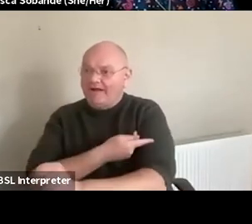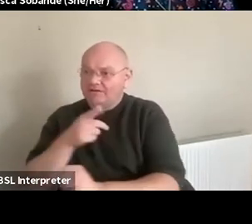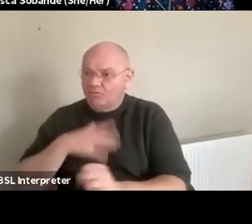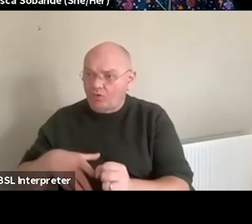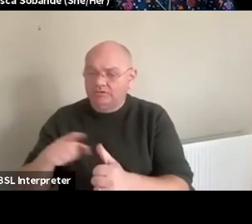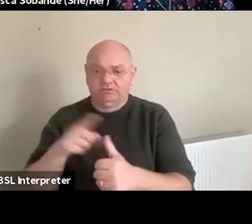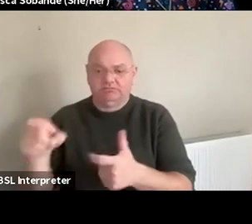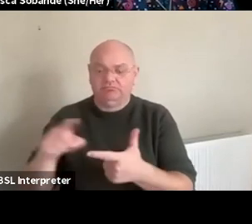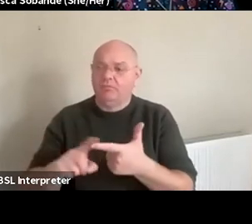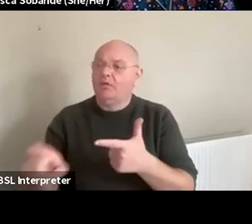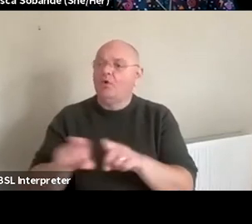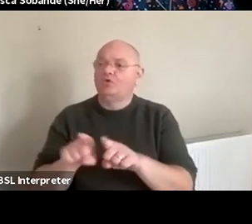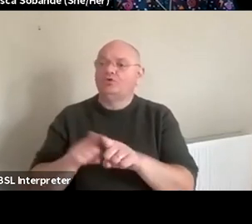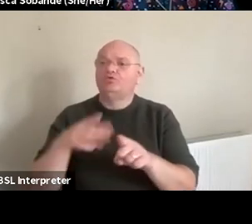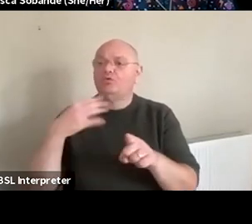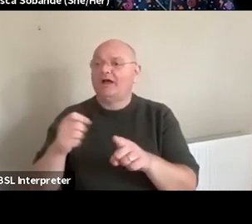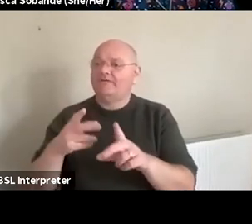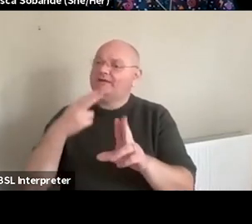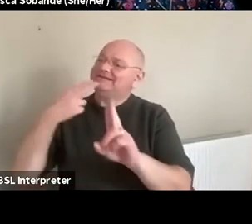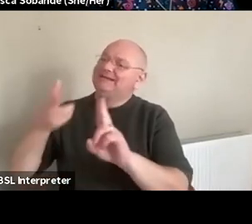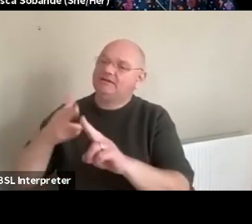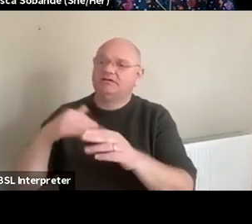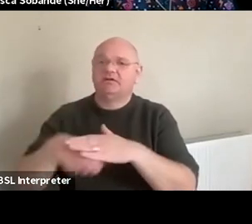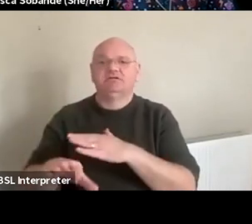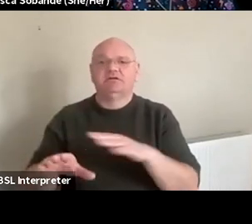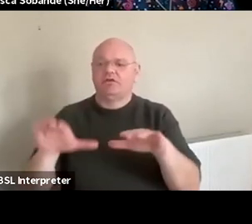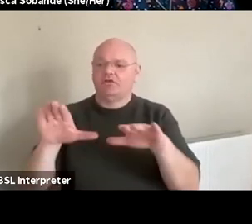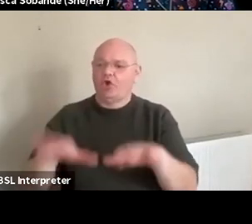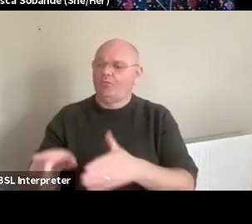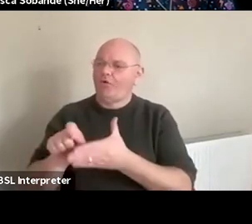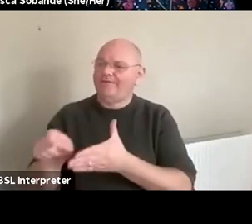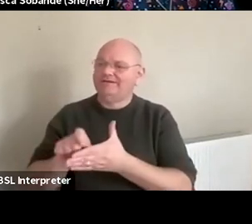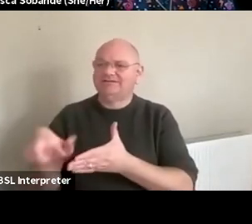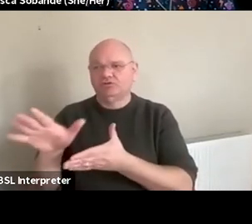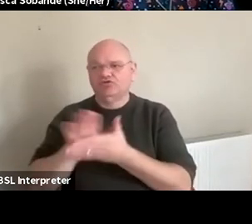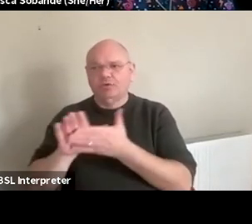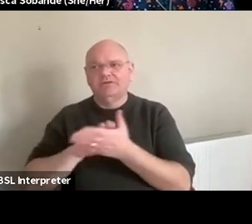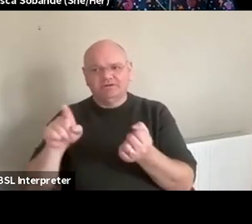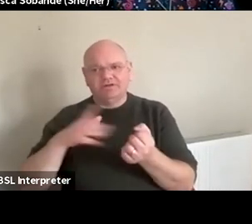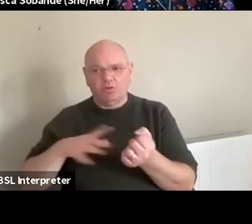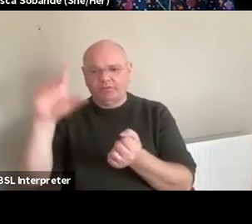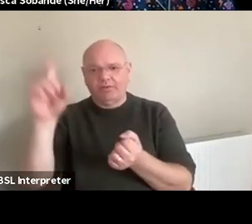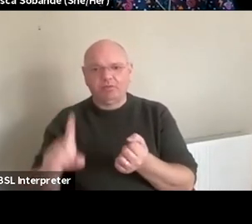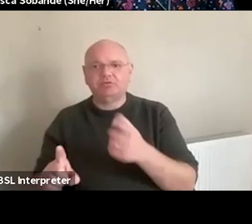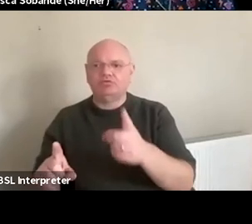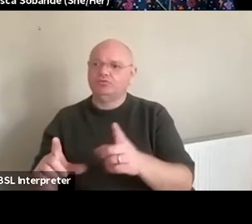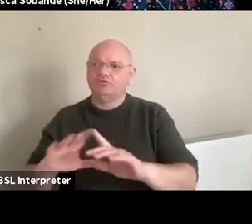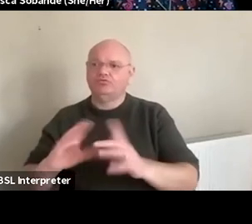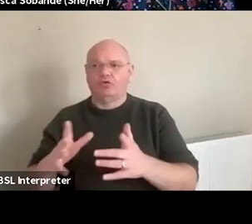with the Home Office. They're literally fighting to stop people from taking their lives because of, you know, border violence.